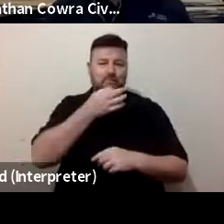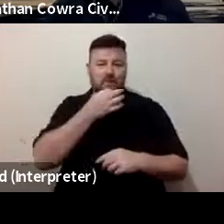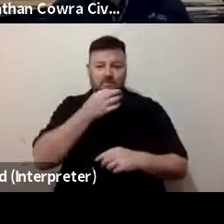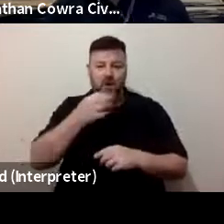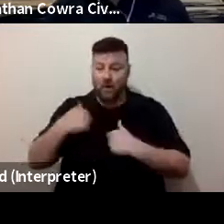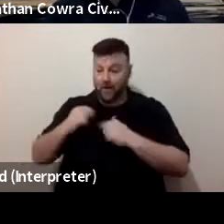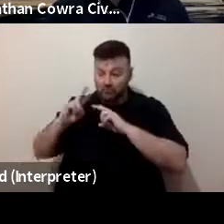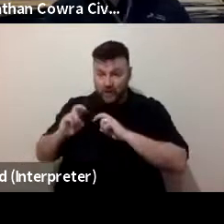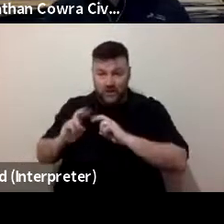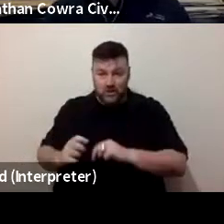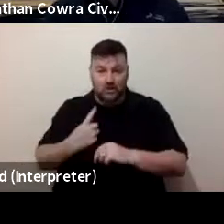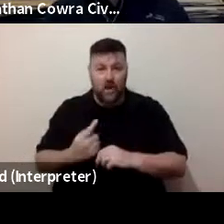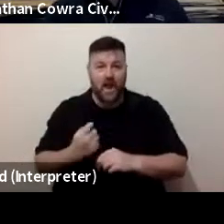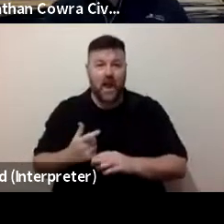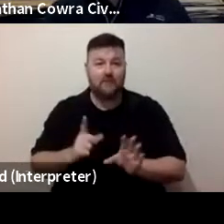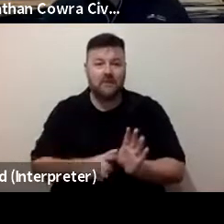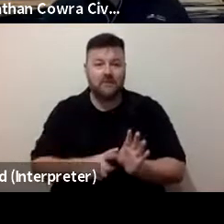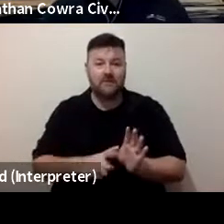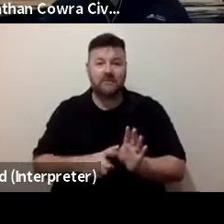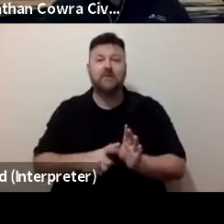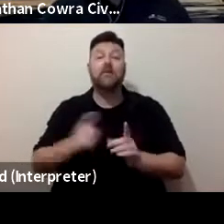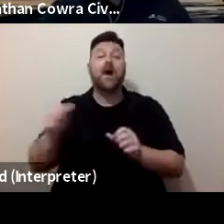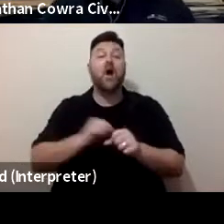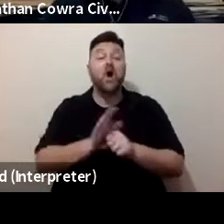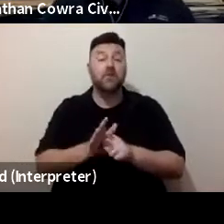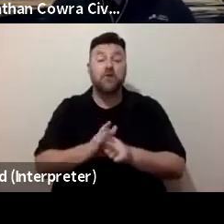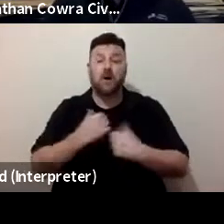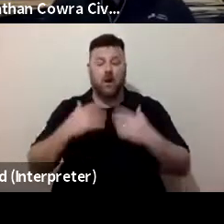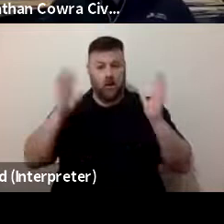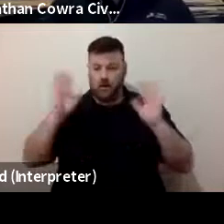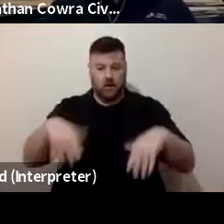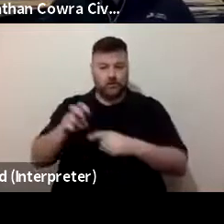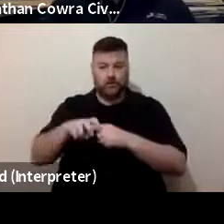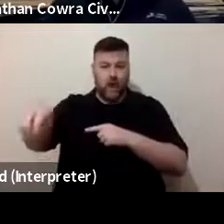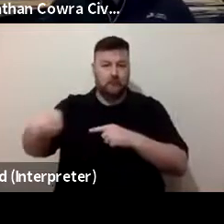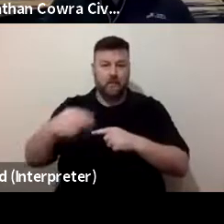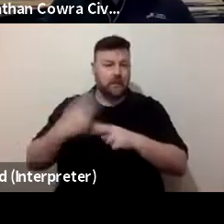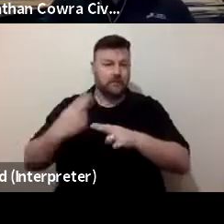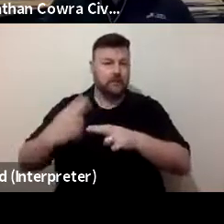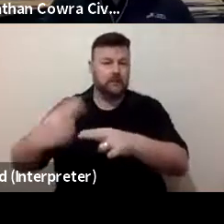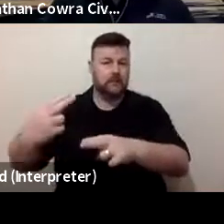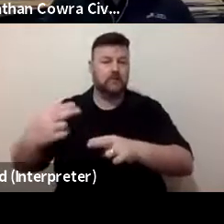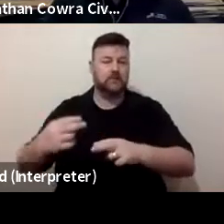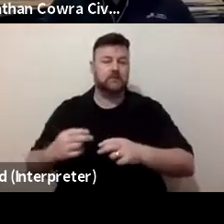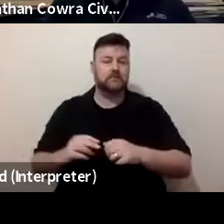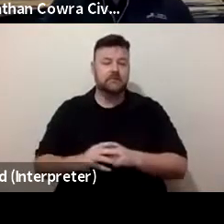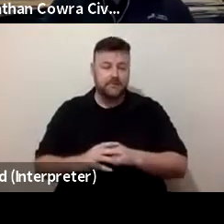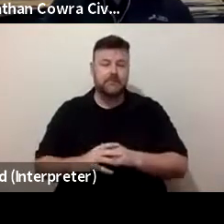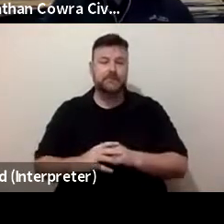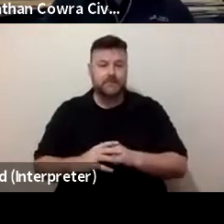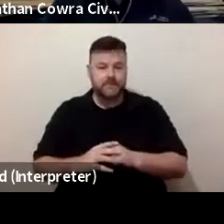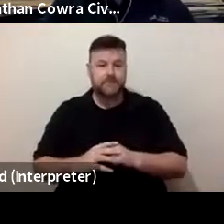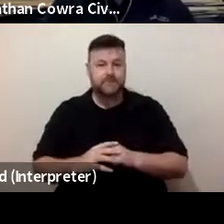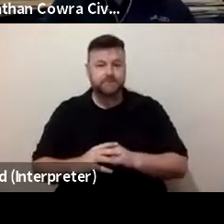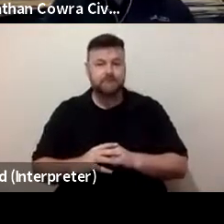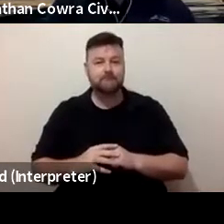for 18 months and putting it together. But like with COVID, I was like, okay, I'm going to supercharge this and get it all done now. And actually kind